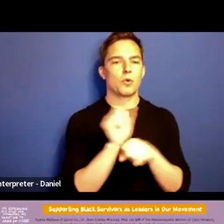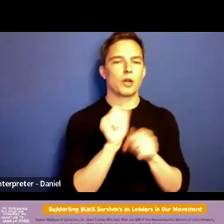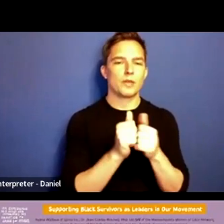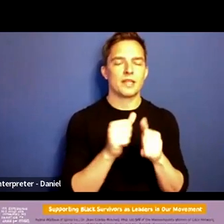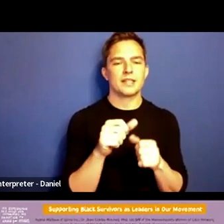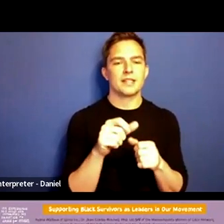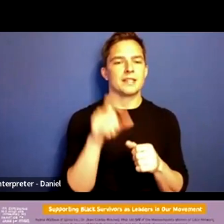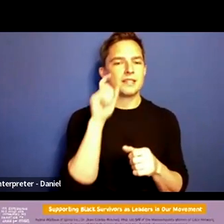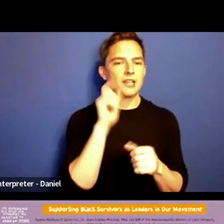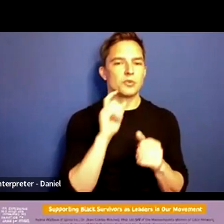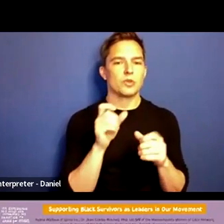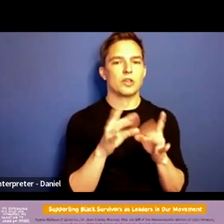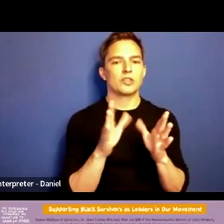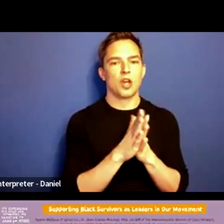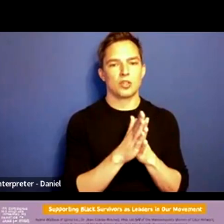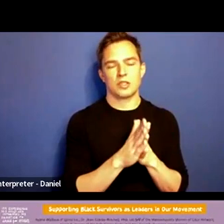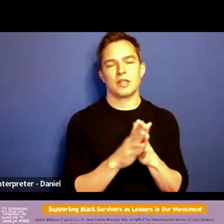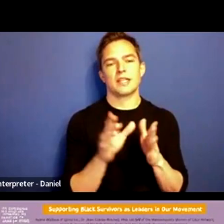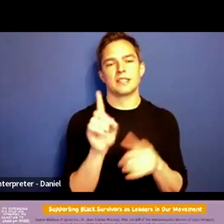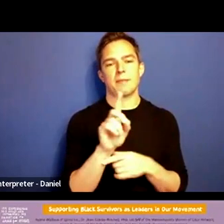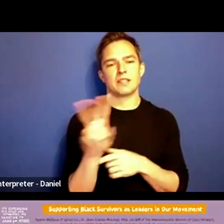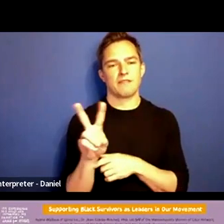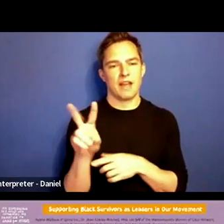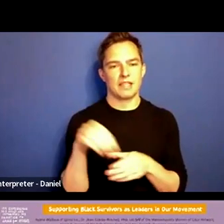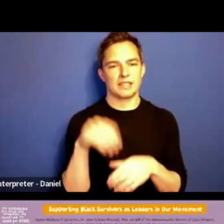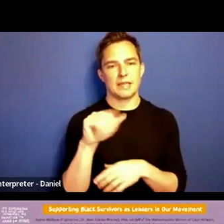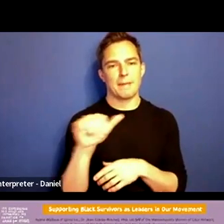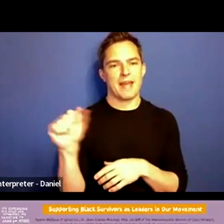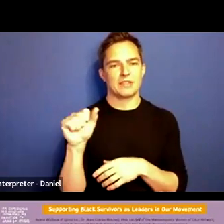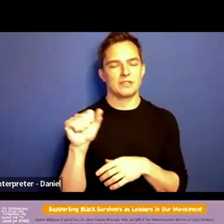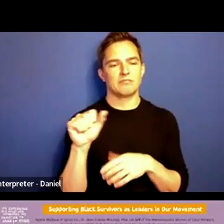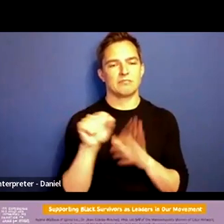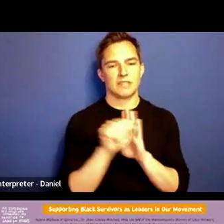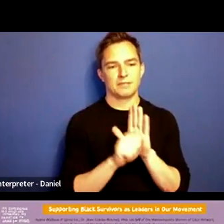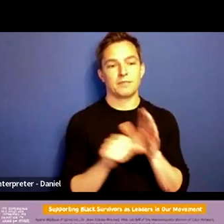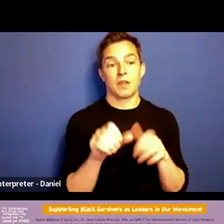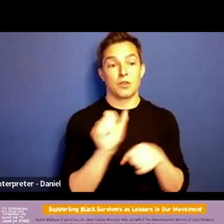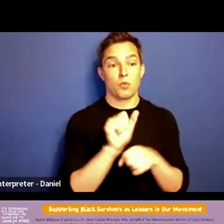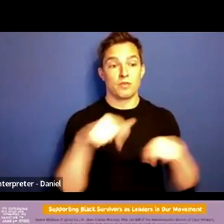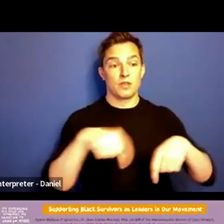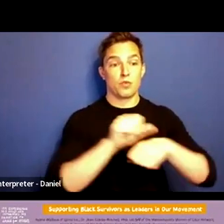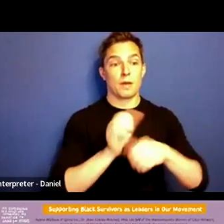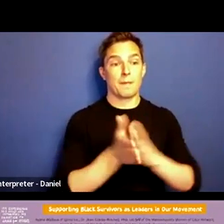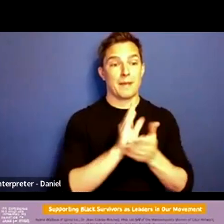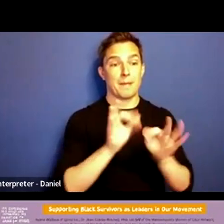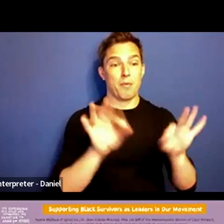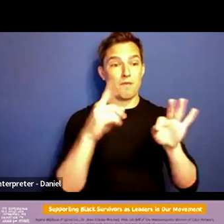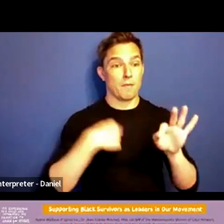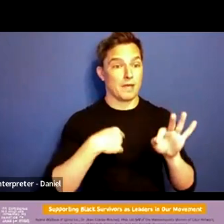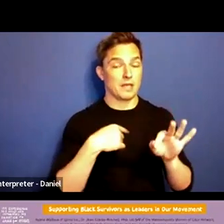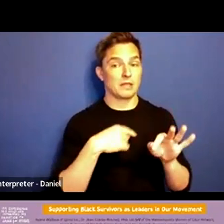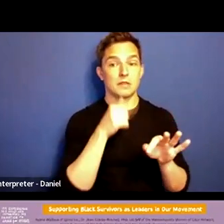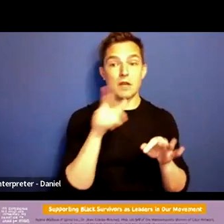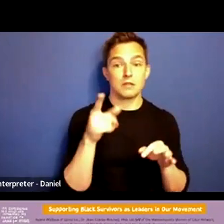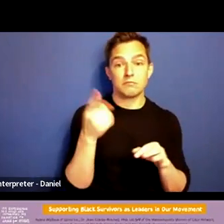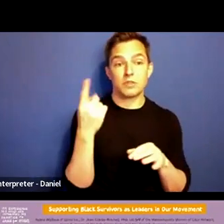and domestic violence in Massachusetts. The work became important to me because not only a